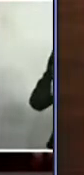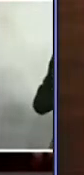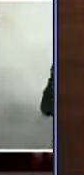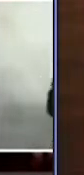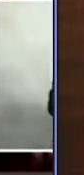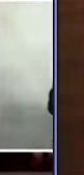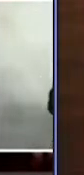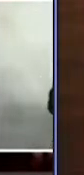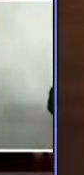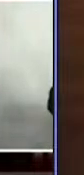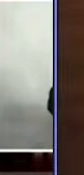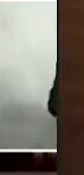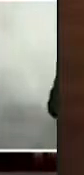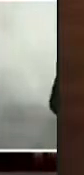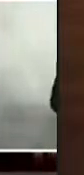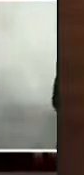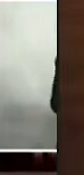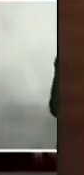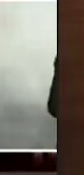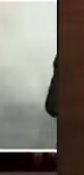MEC, Honorable MEC.